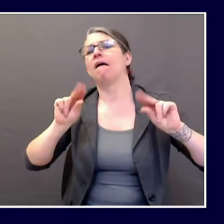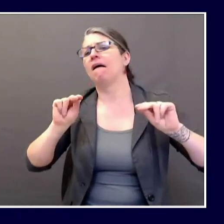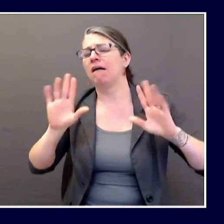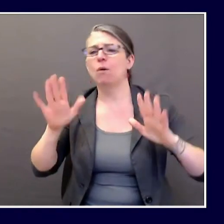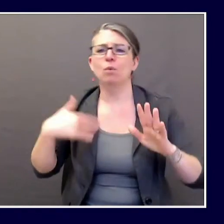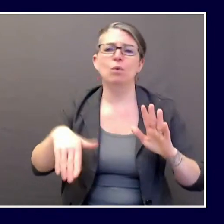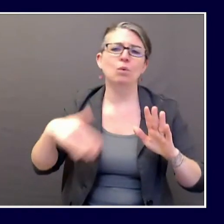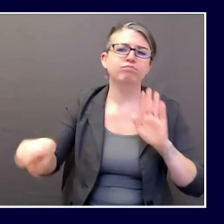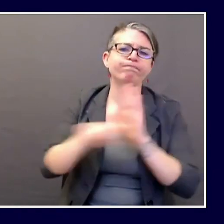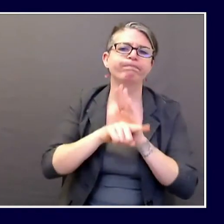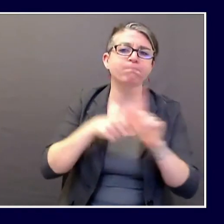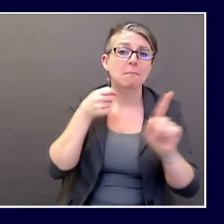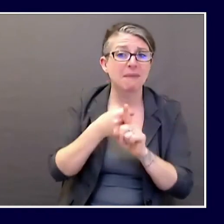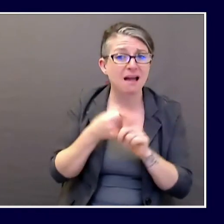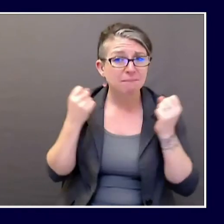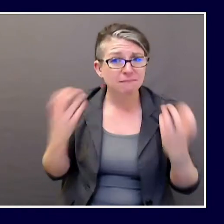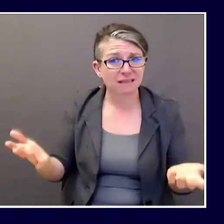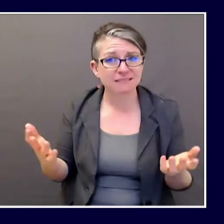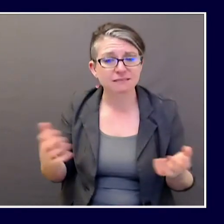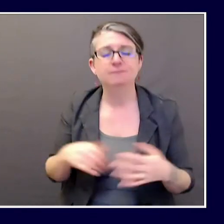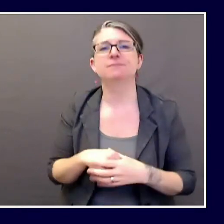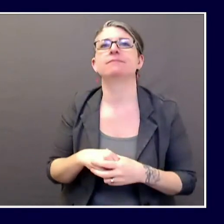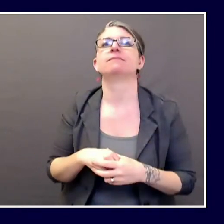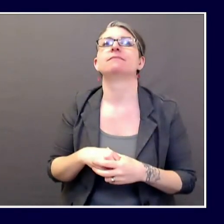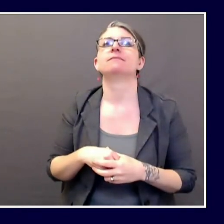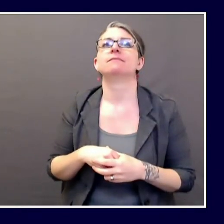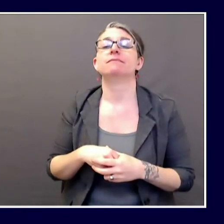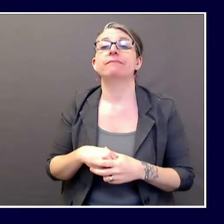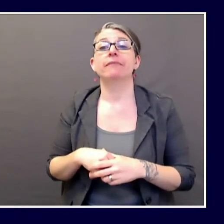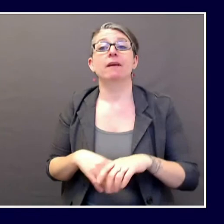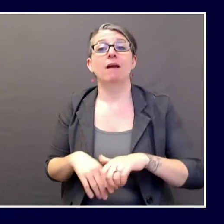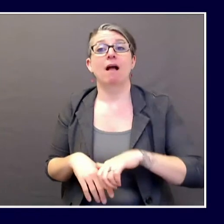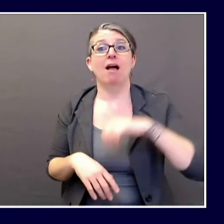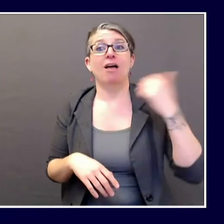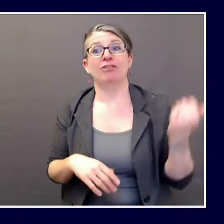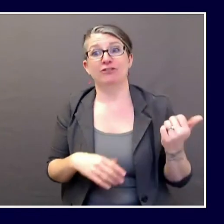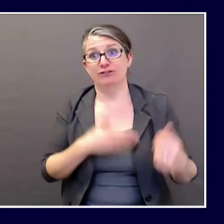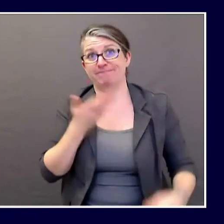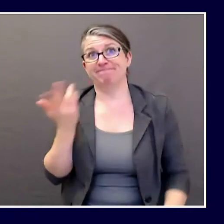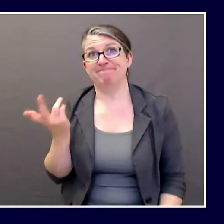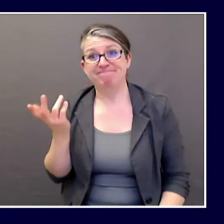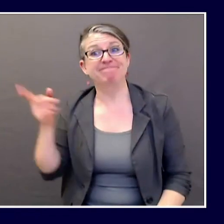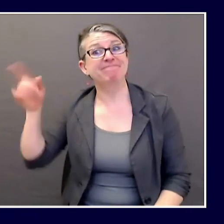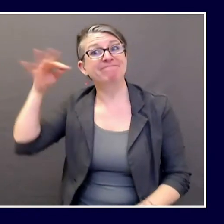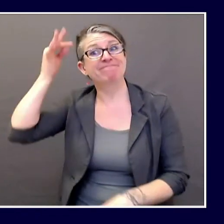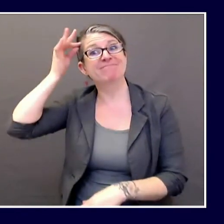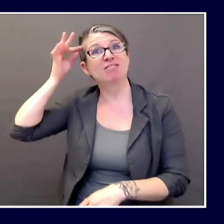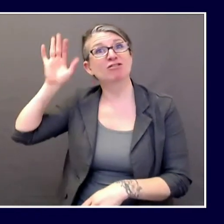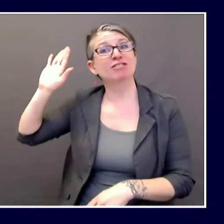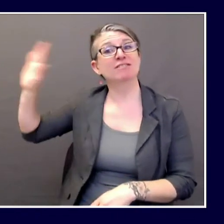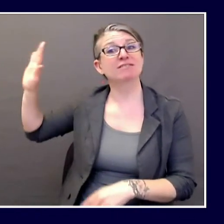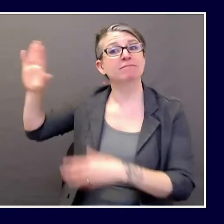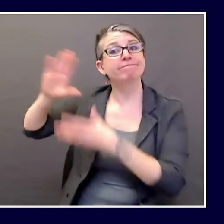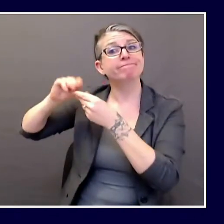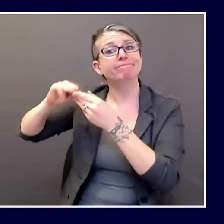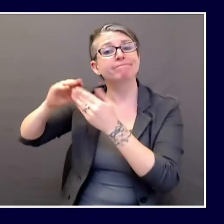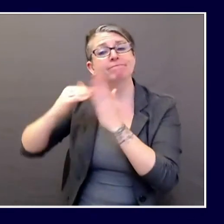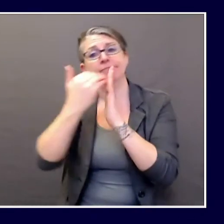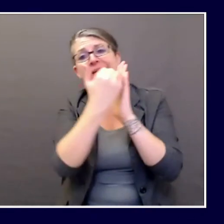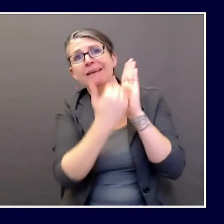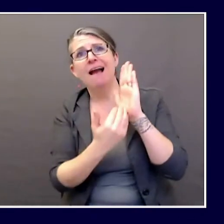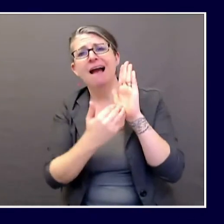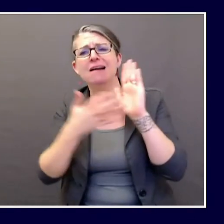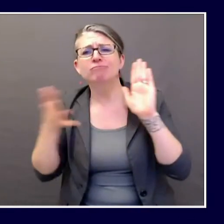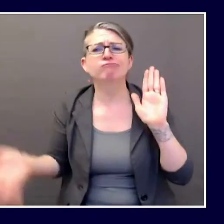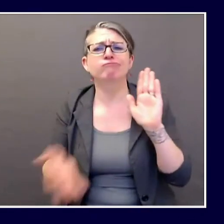back in to the classroom, which has been our goal ever since we started back down classroom education last fall. So